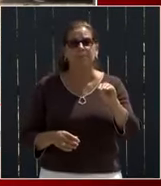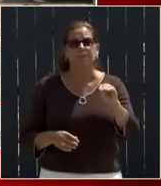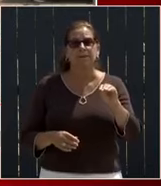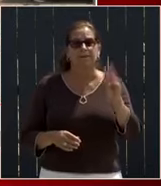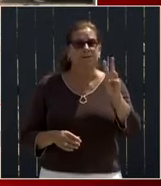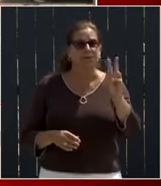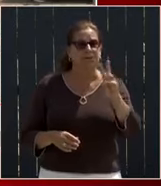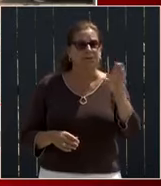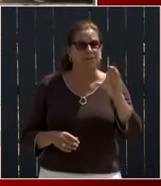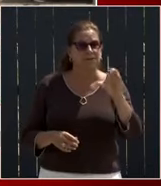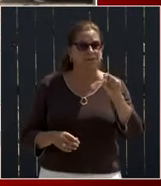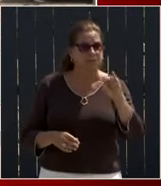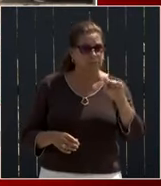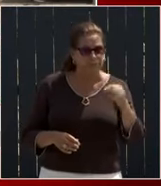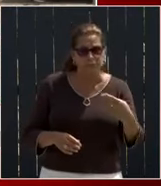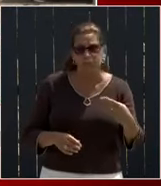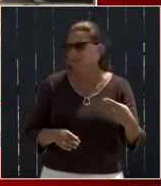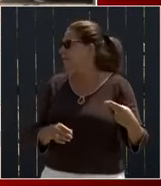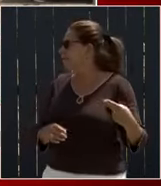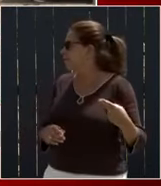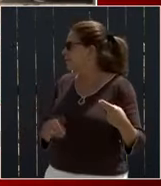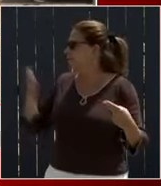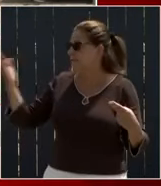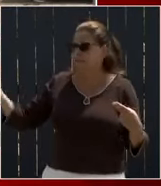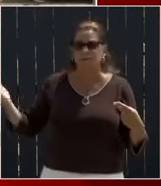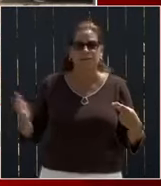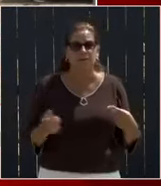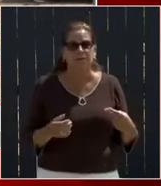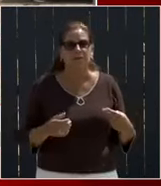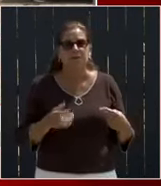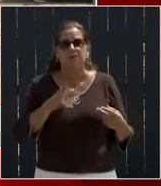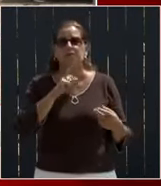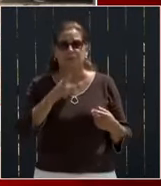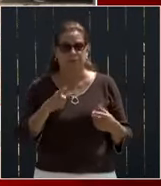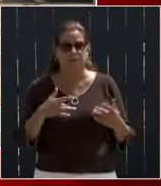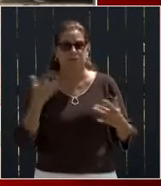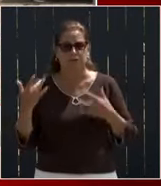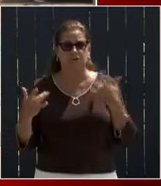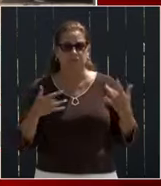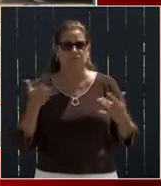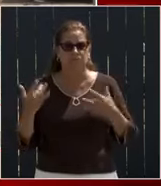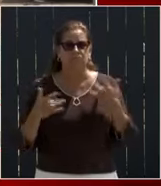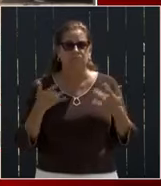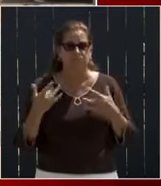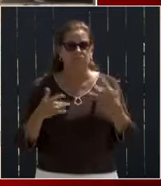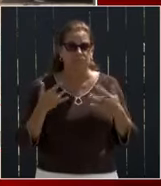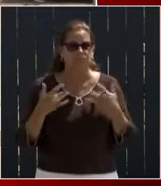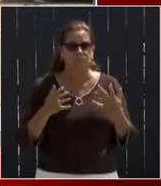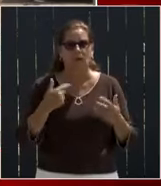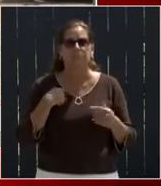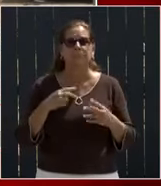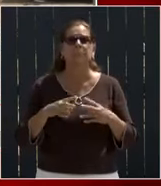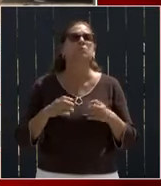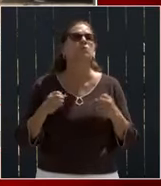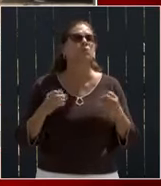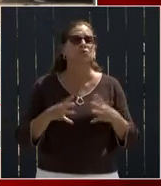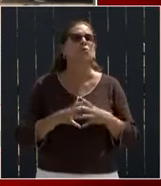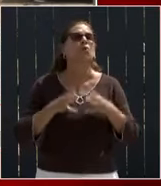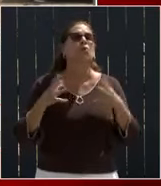Company, just did not give up. And I want you to know how excited and pleased I am to be able to see this happen.